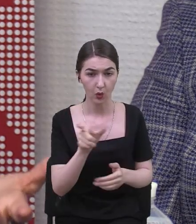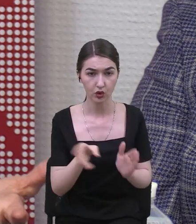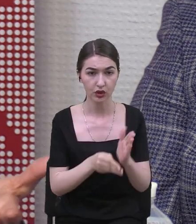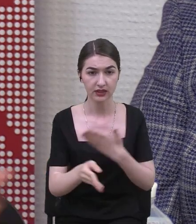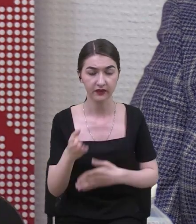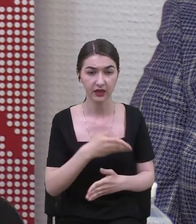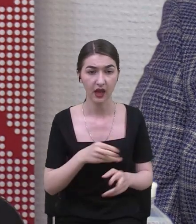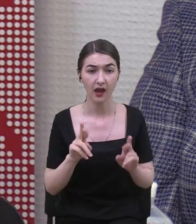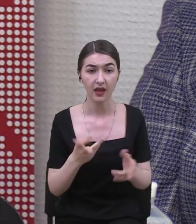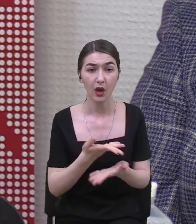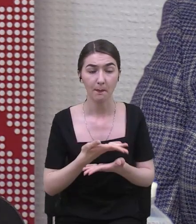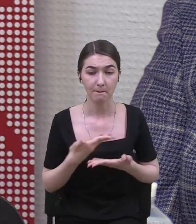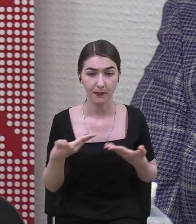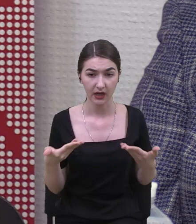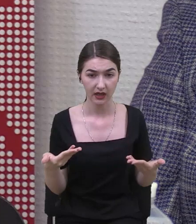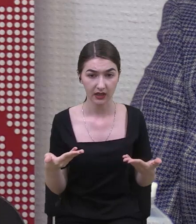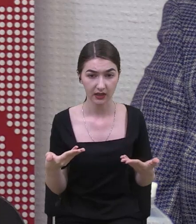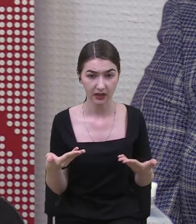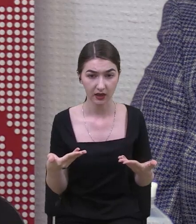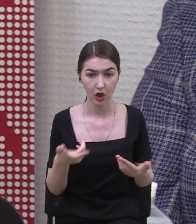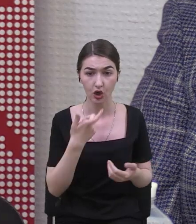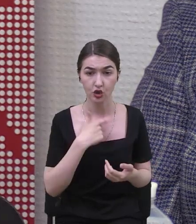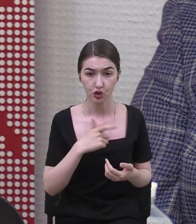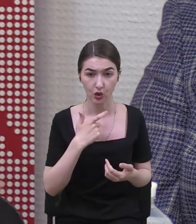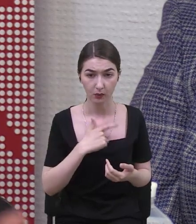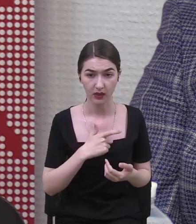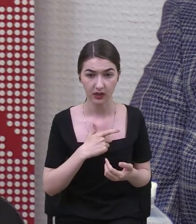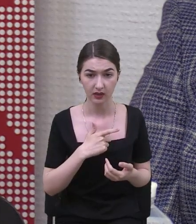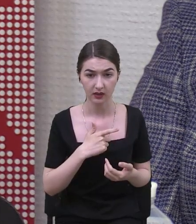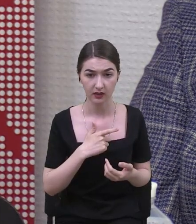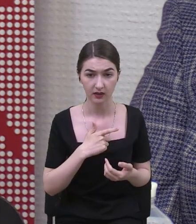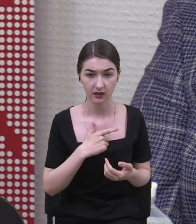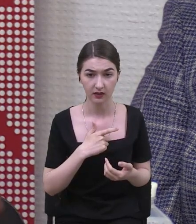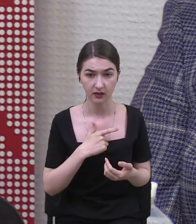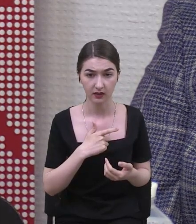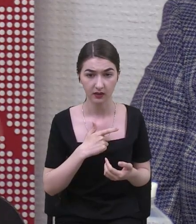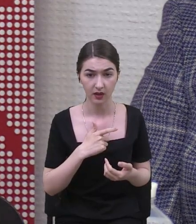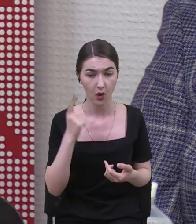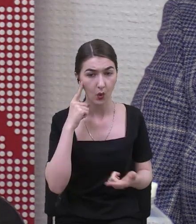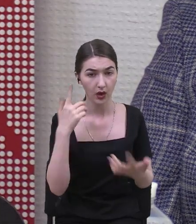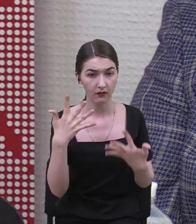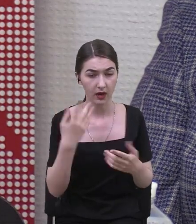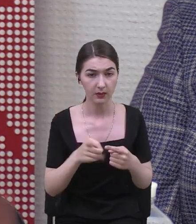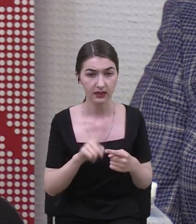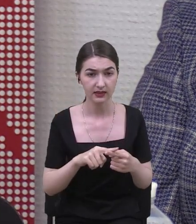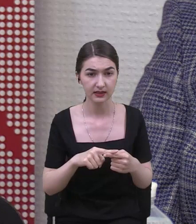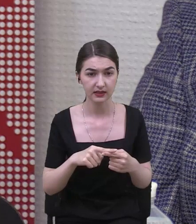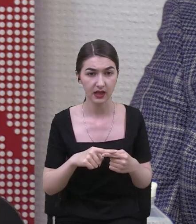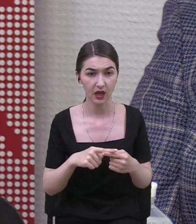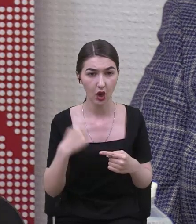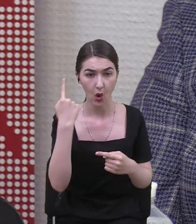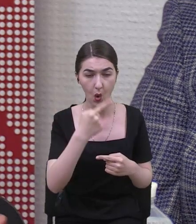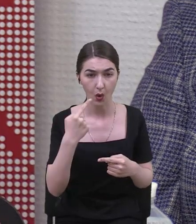giving out about persons with disabilities? Are we reproducing stereotypes? Are we aware of our